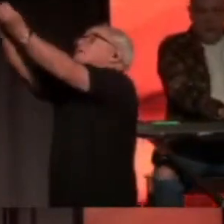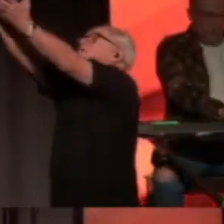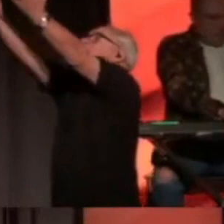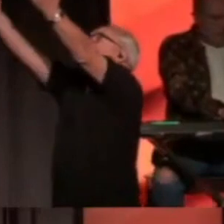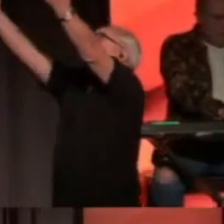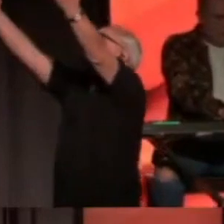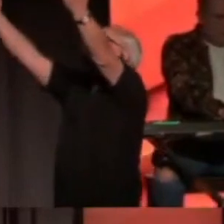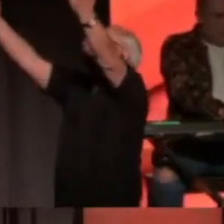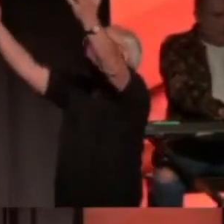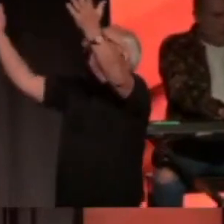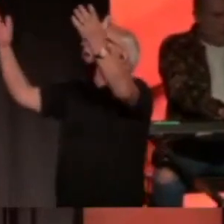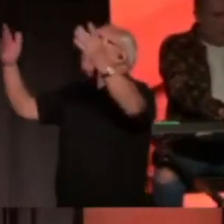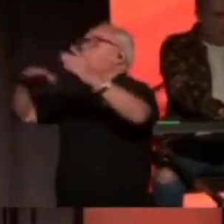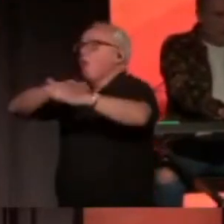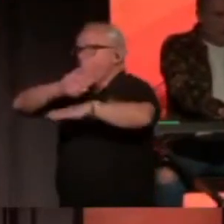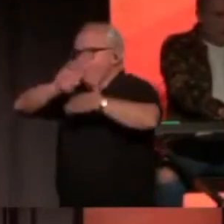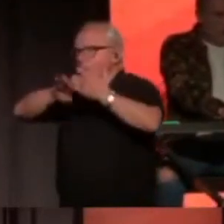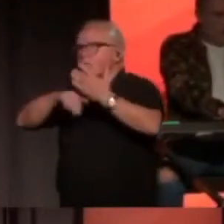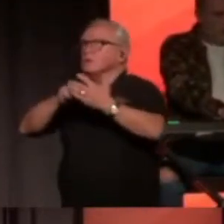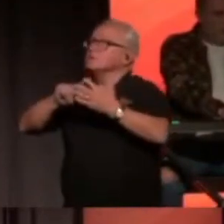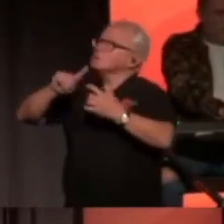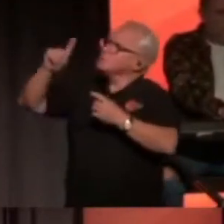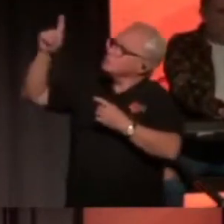Come on, there's a fight going on.